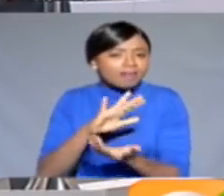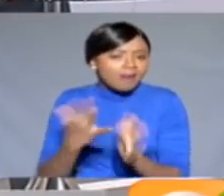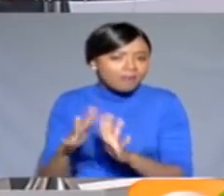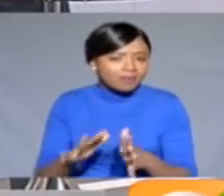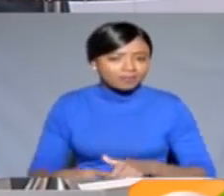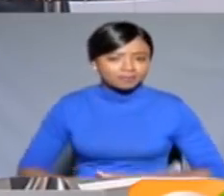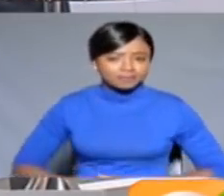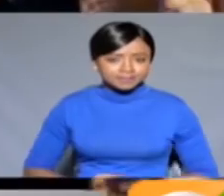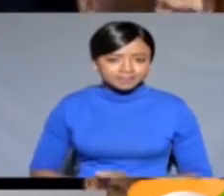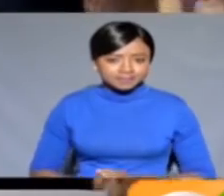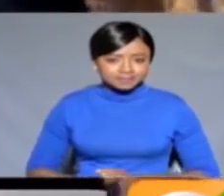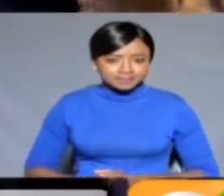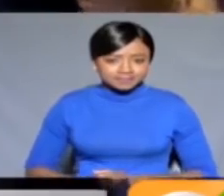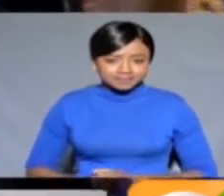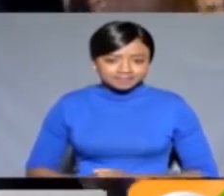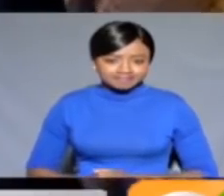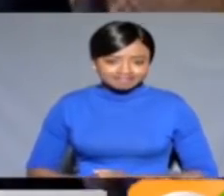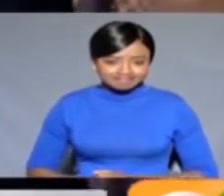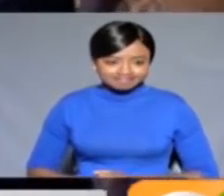Safaricom.